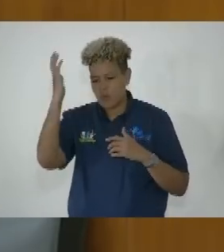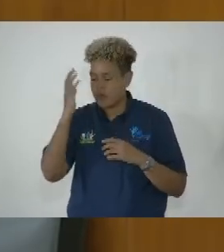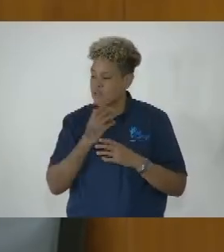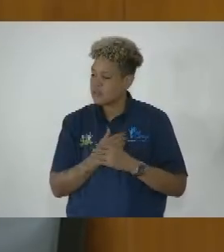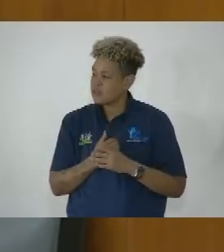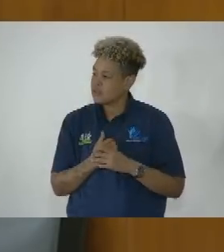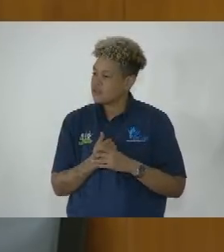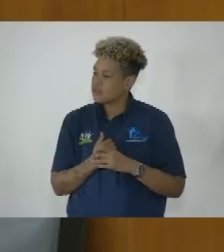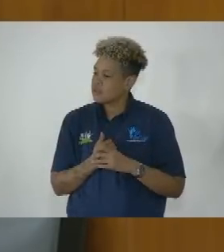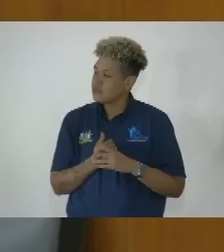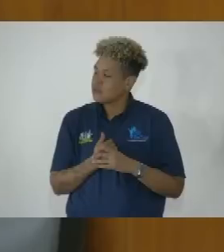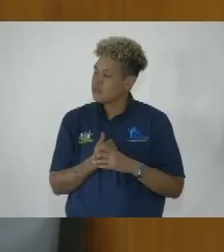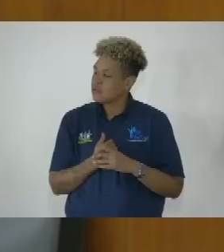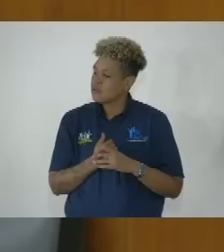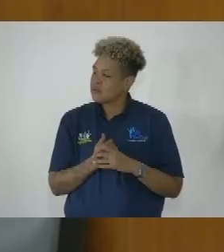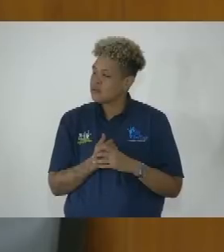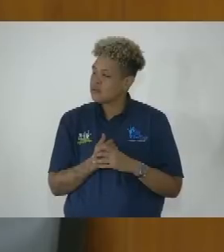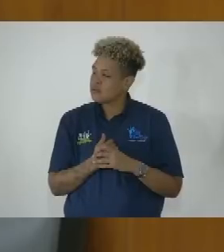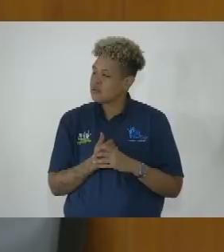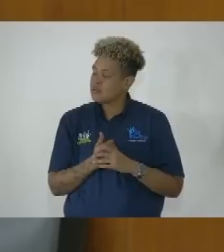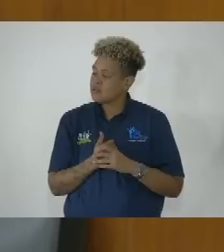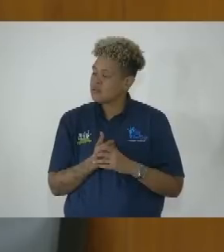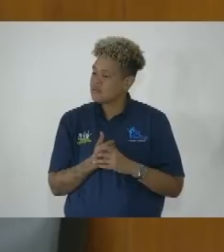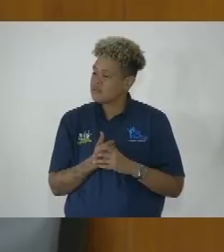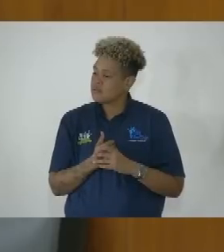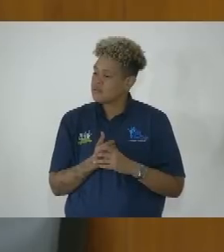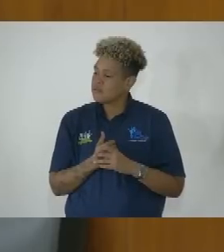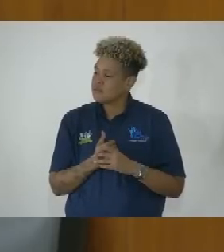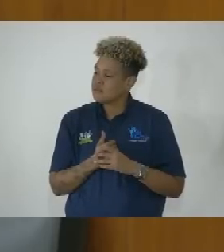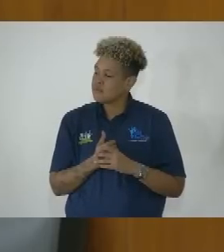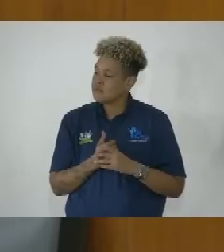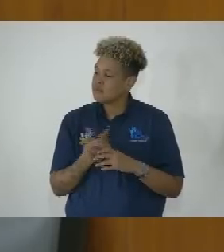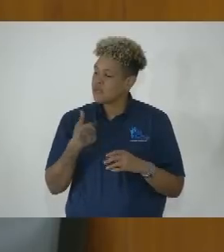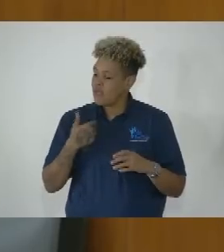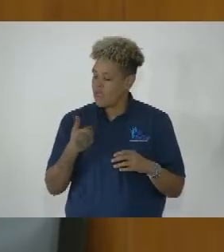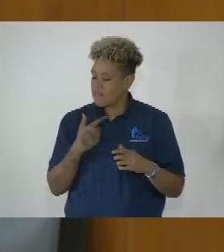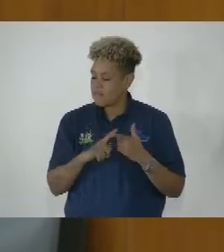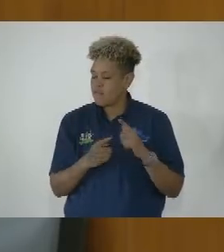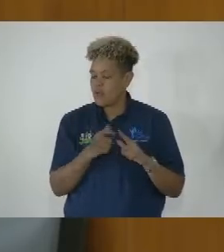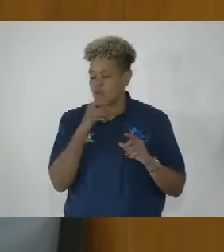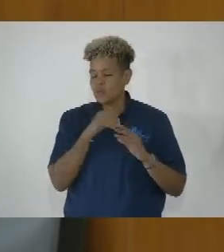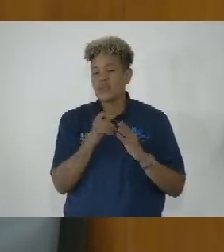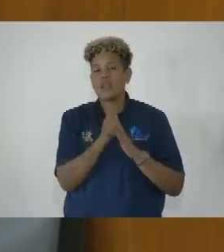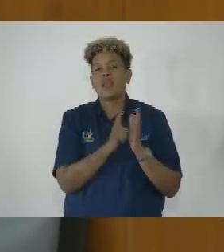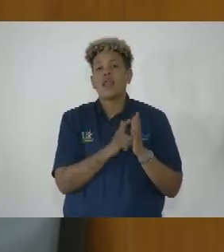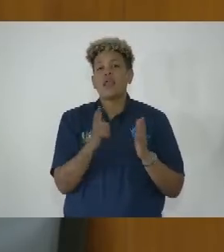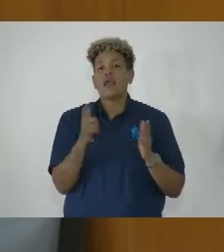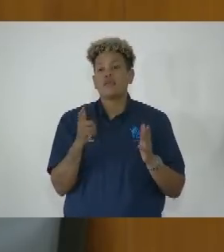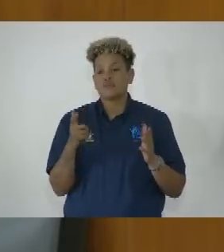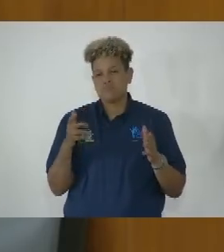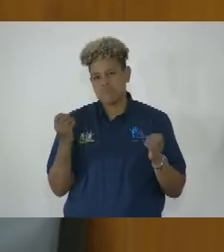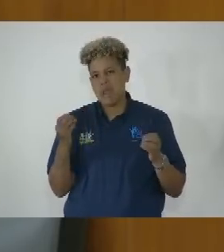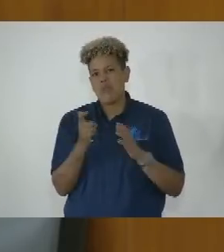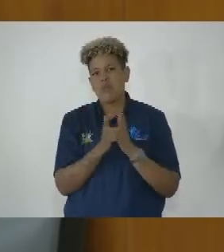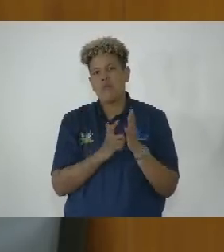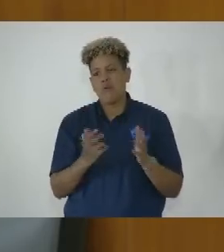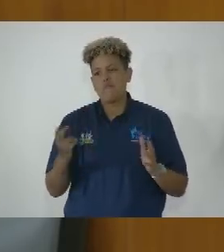I have friends who are in the legal field, quite a few.